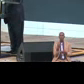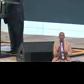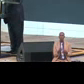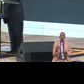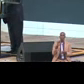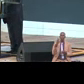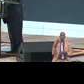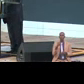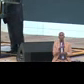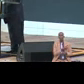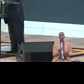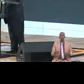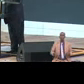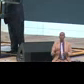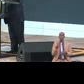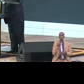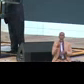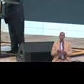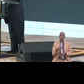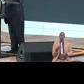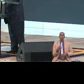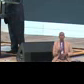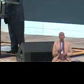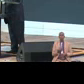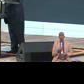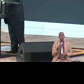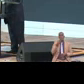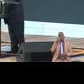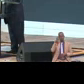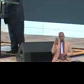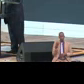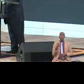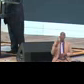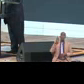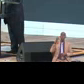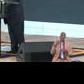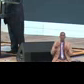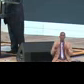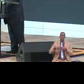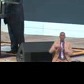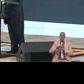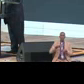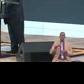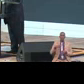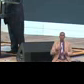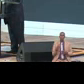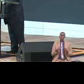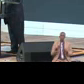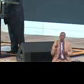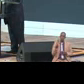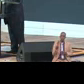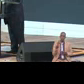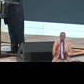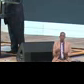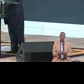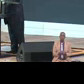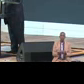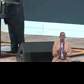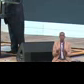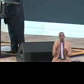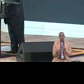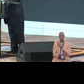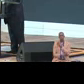The Spirit of the Lord is upon me because he has anointed me to preach the gospel to